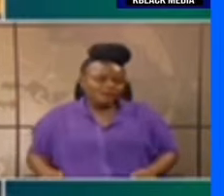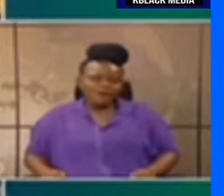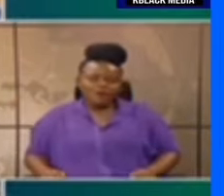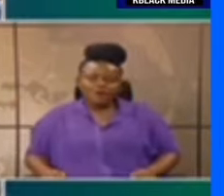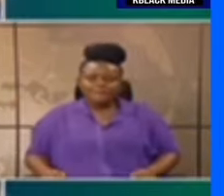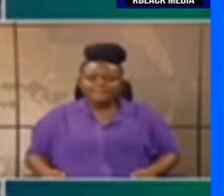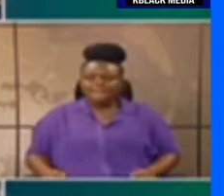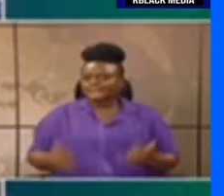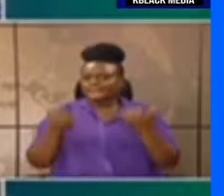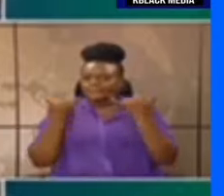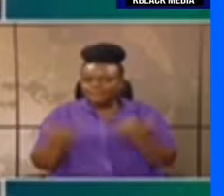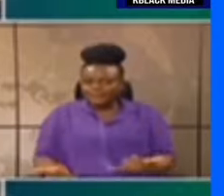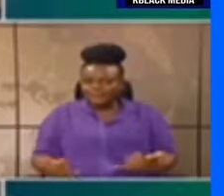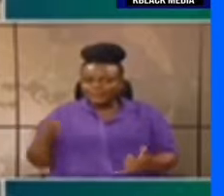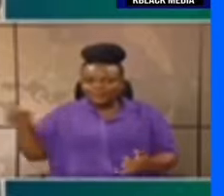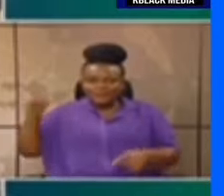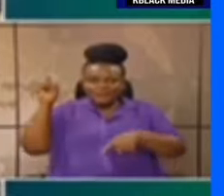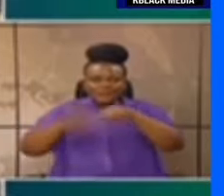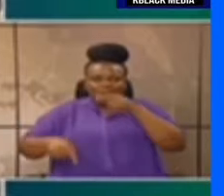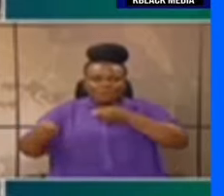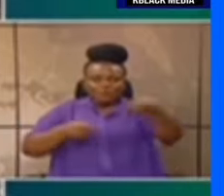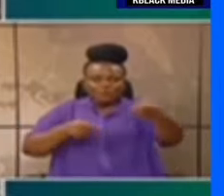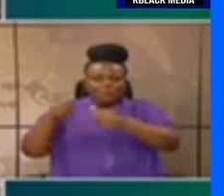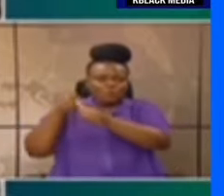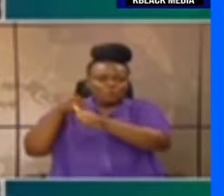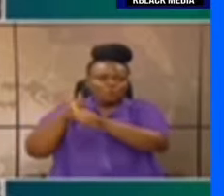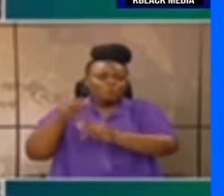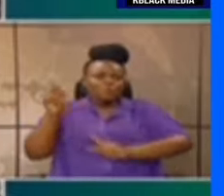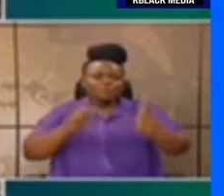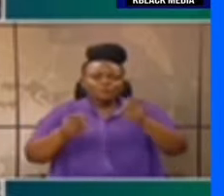And you cannot control your own people.